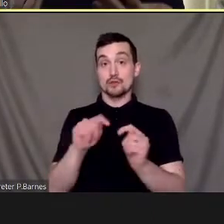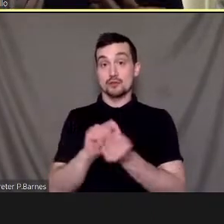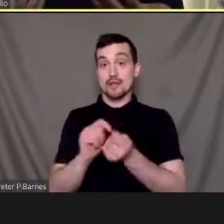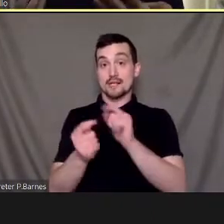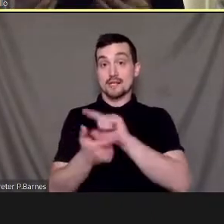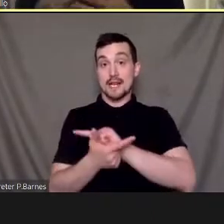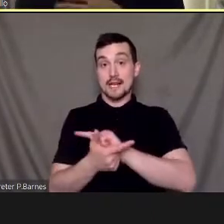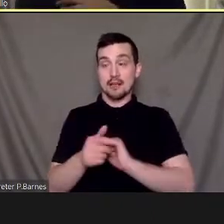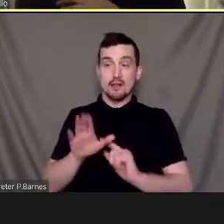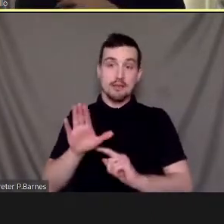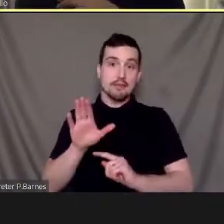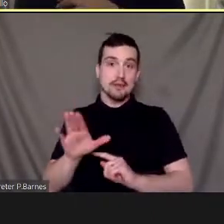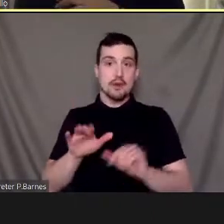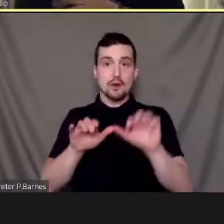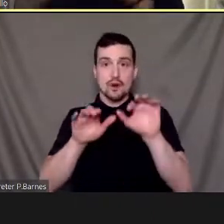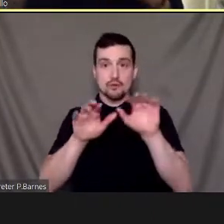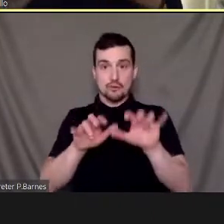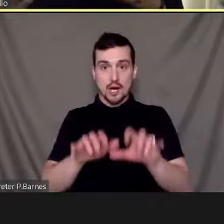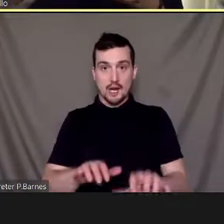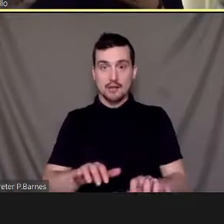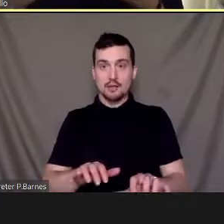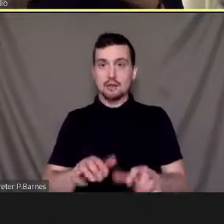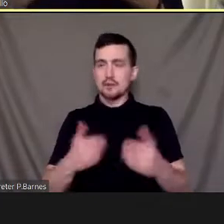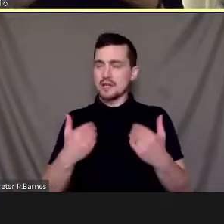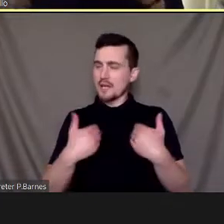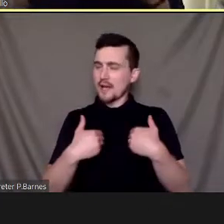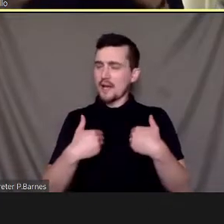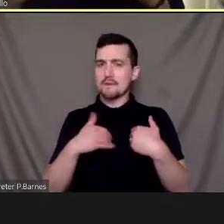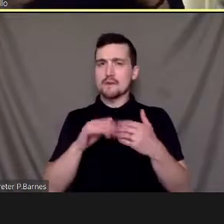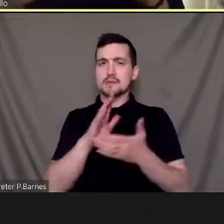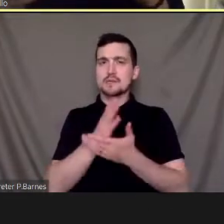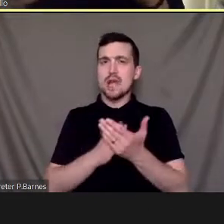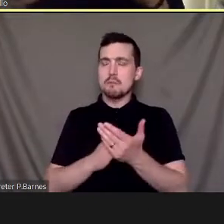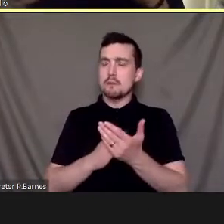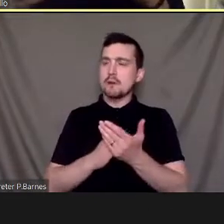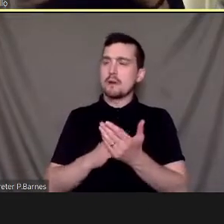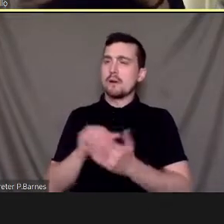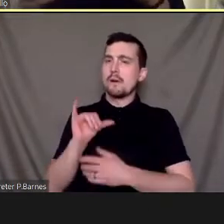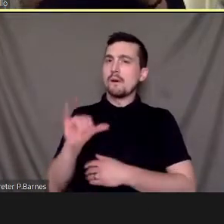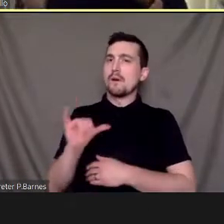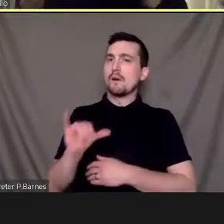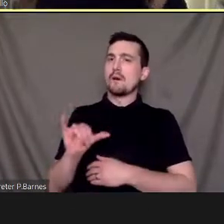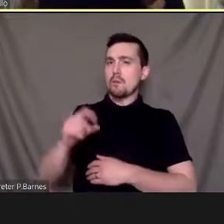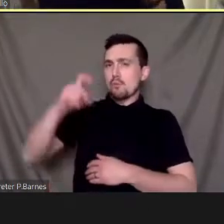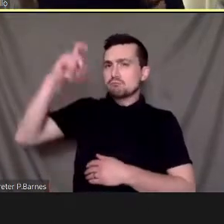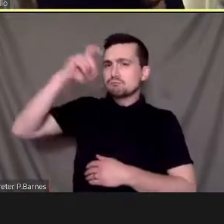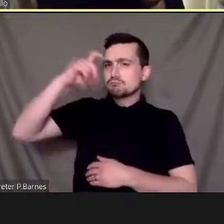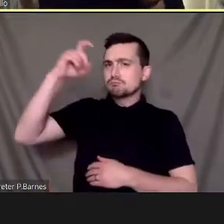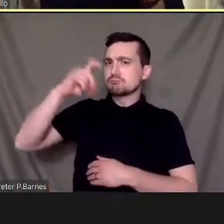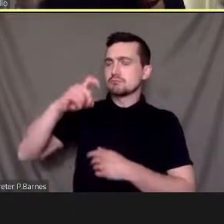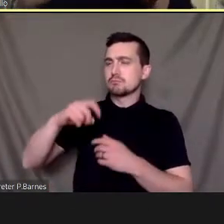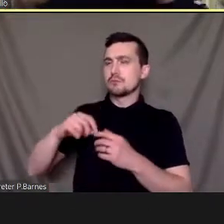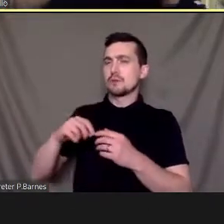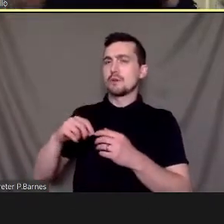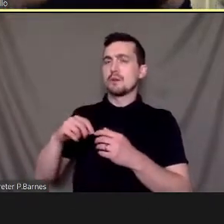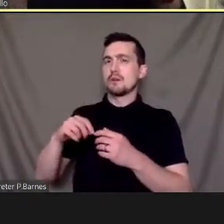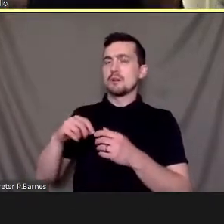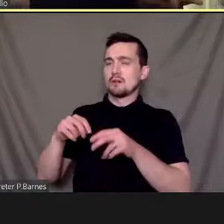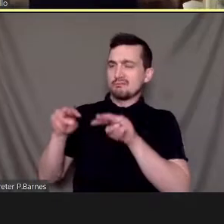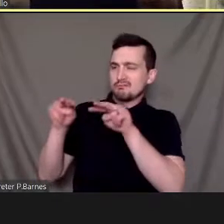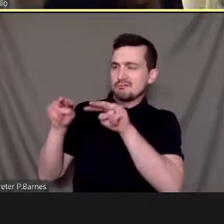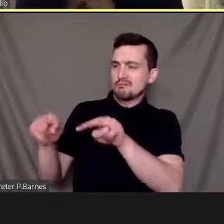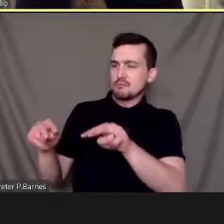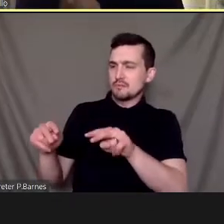their writing, we get insights into the ways that certain concepts are